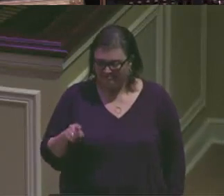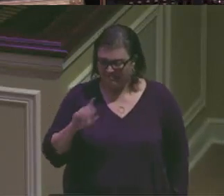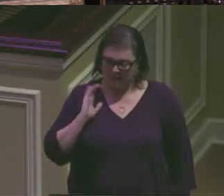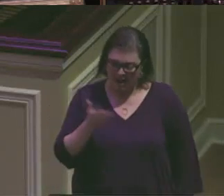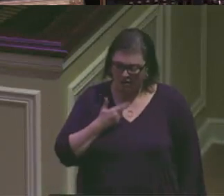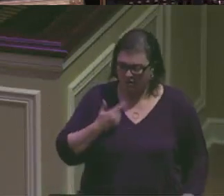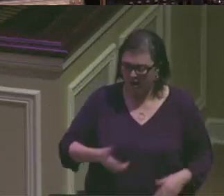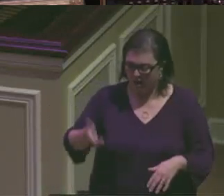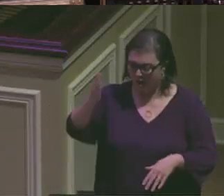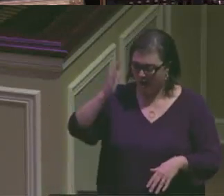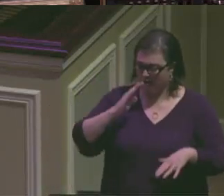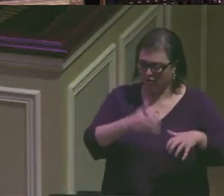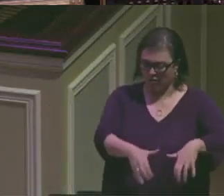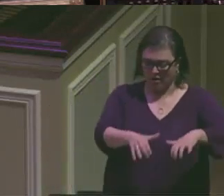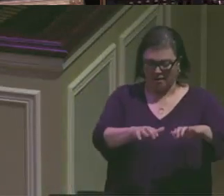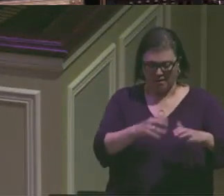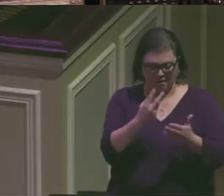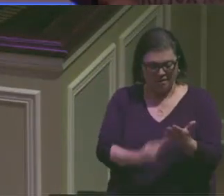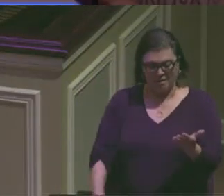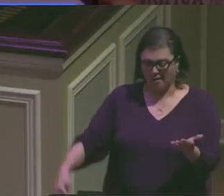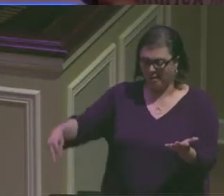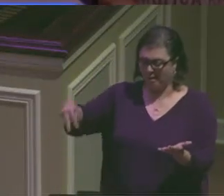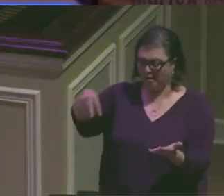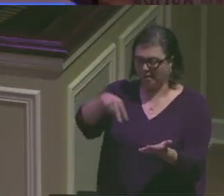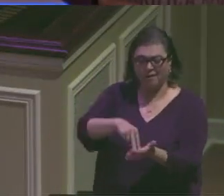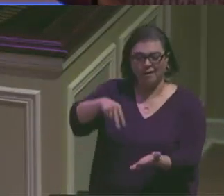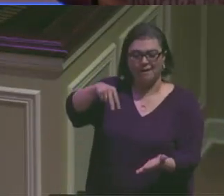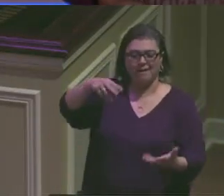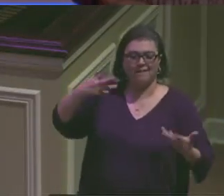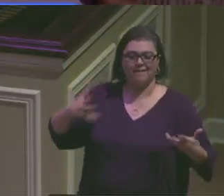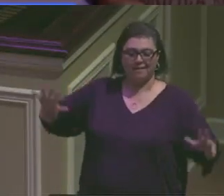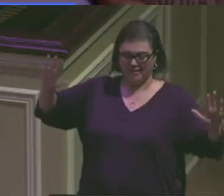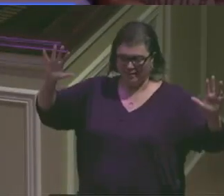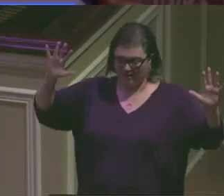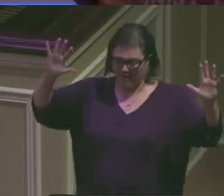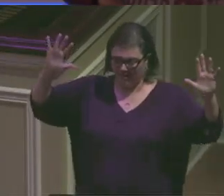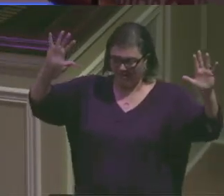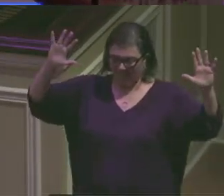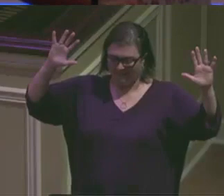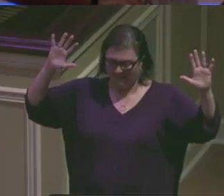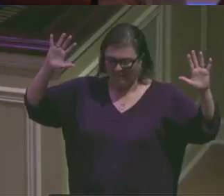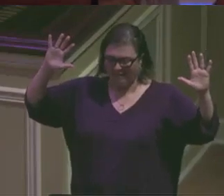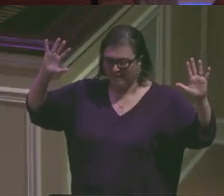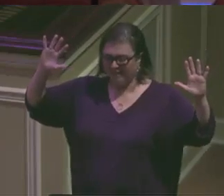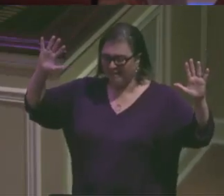contained. Oh, God has risen from the dead.